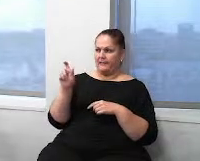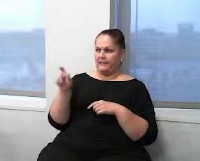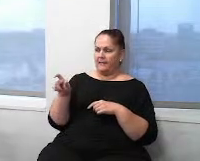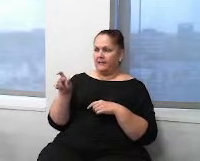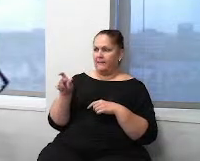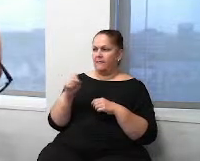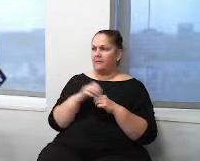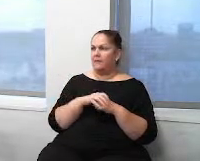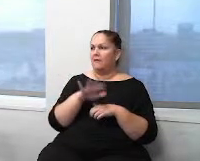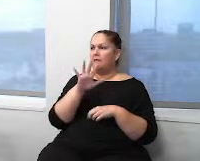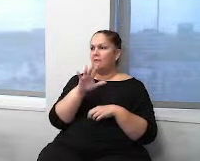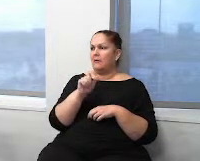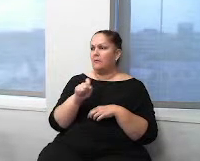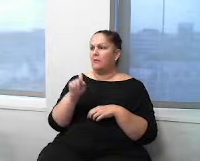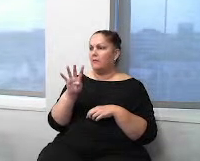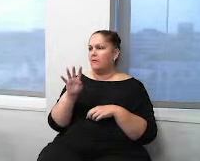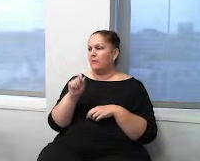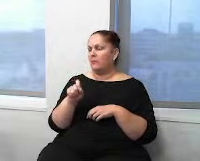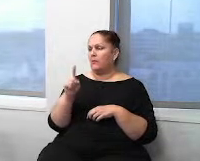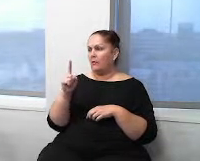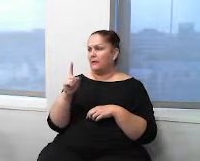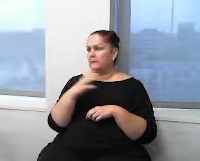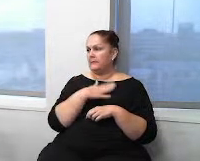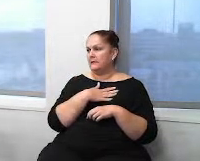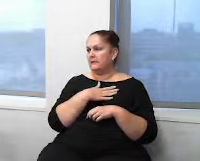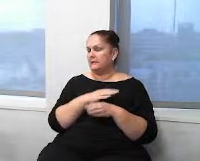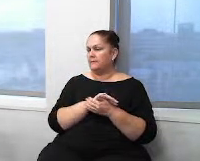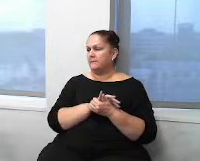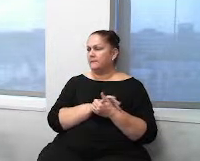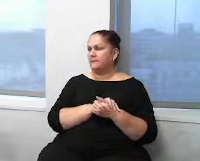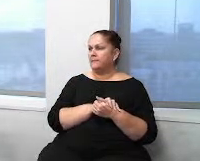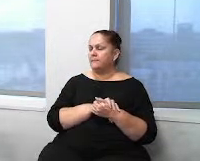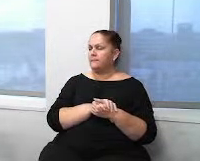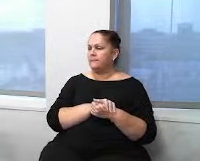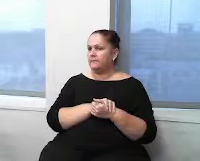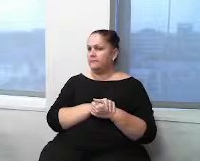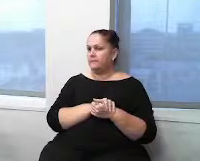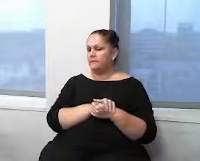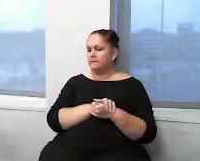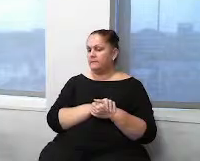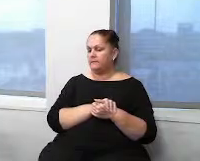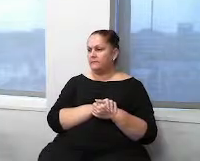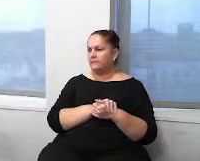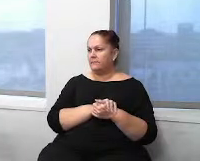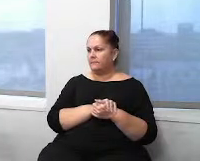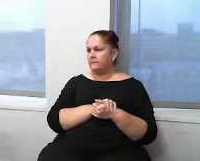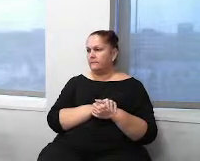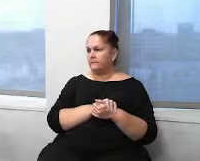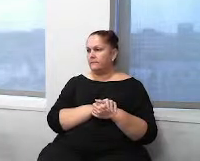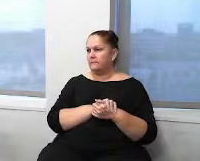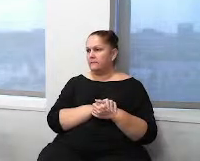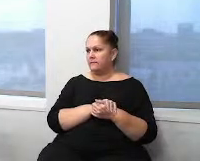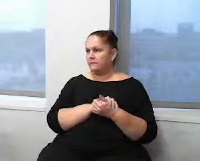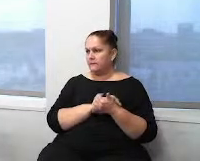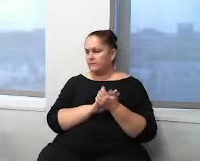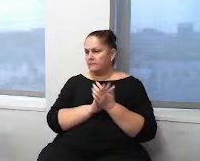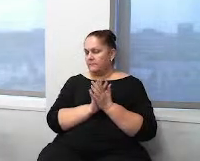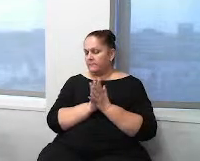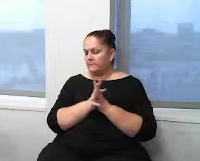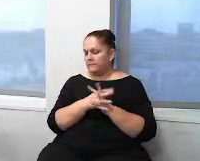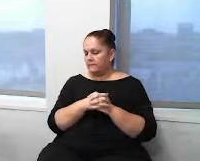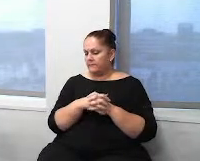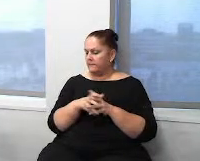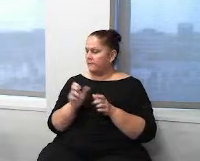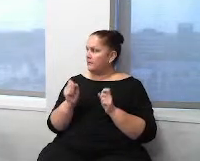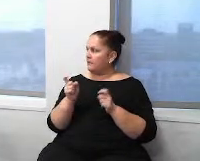on the right-hand side. All right, tab 5.4.1, please. Improvement program summary. All right, just get him to the line and give him a moment to get